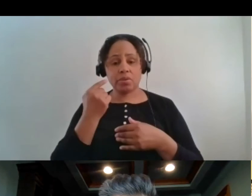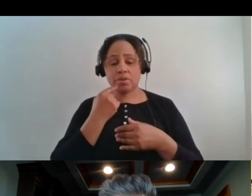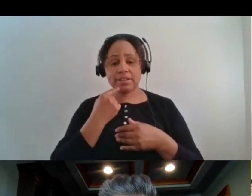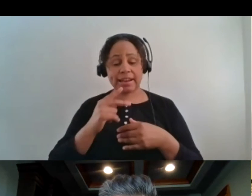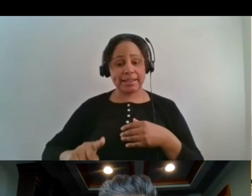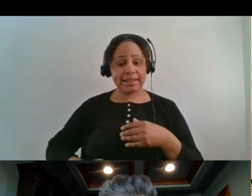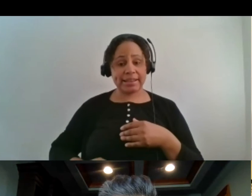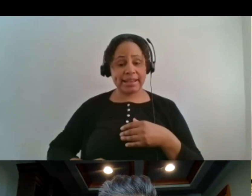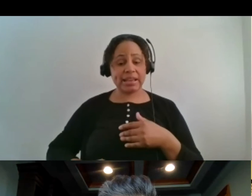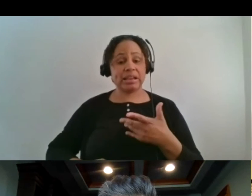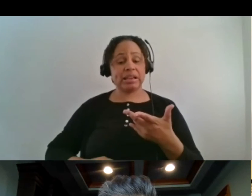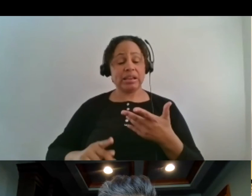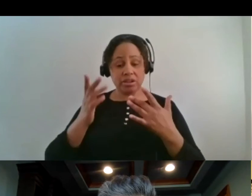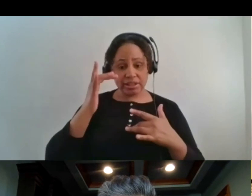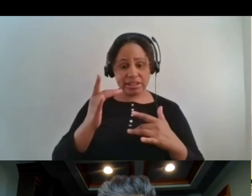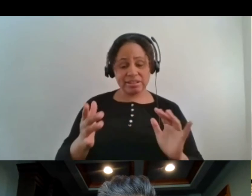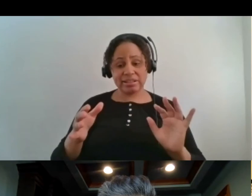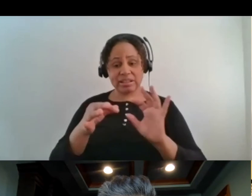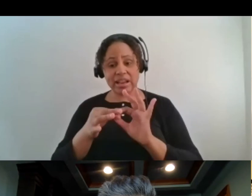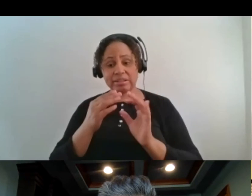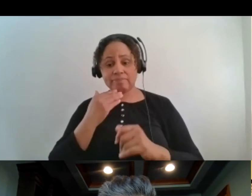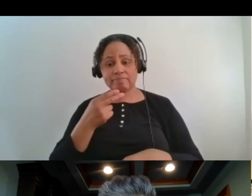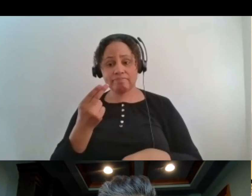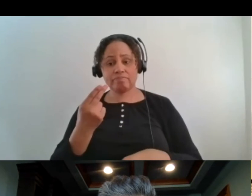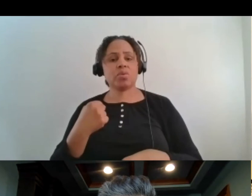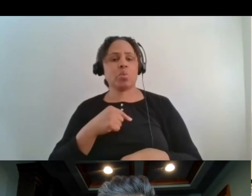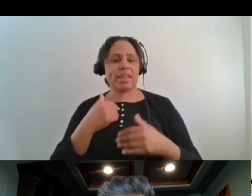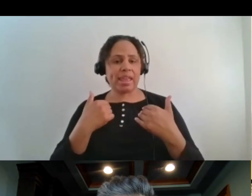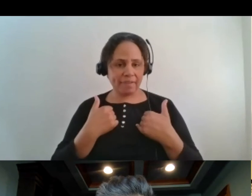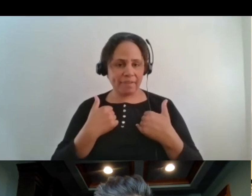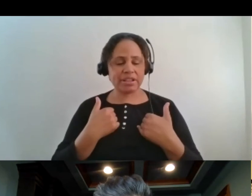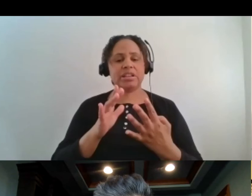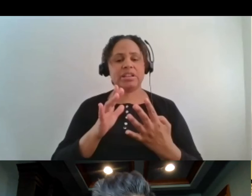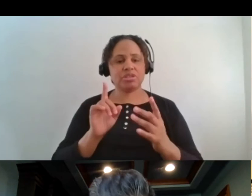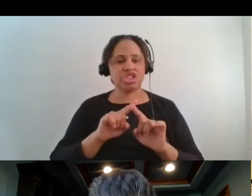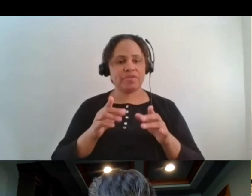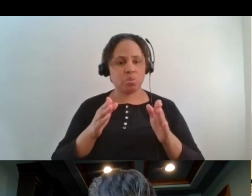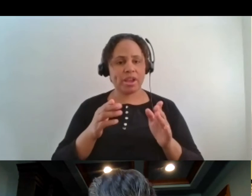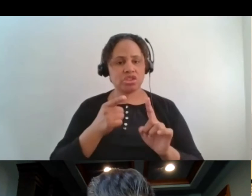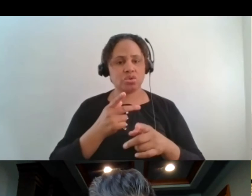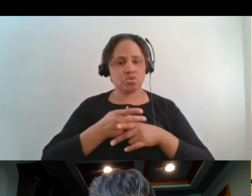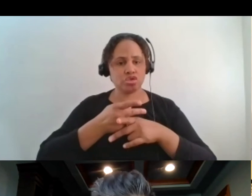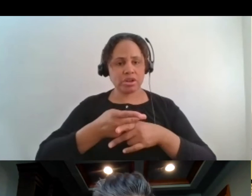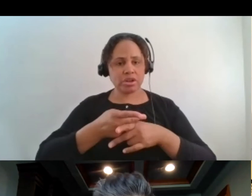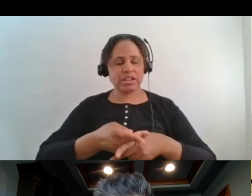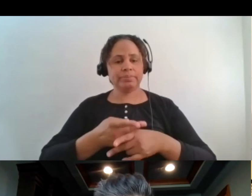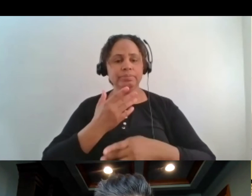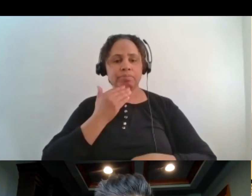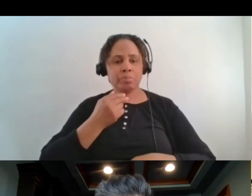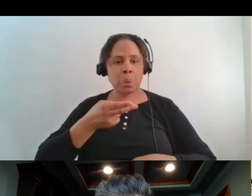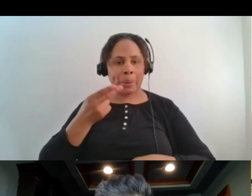And so we do have an option. We have different pathways to treat the diabetes for those who are on